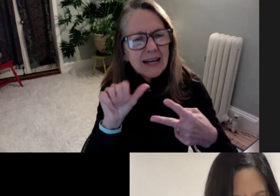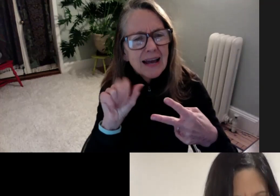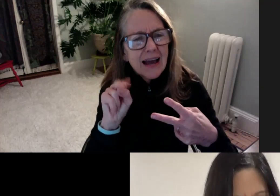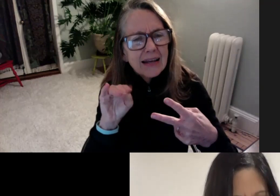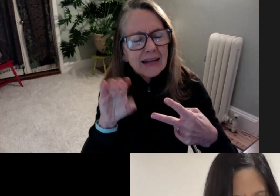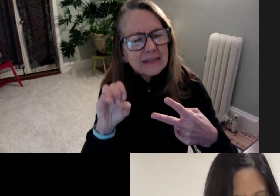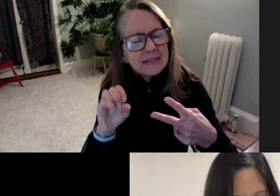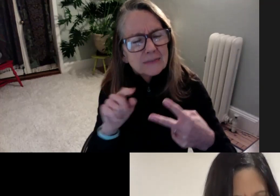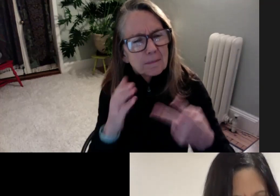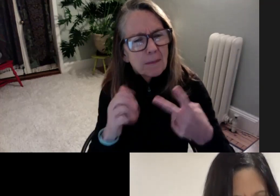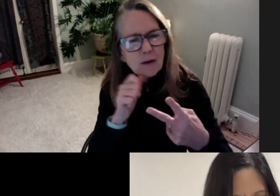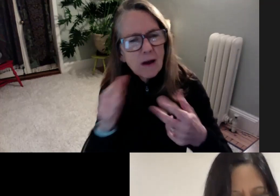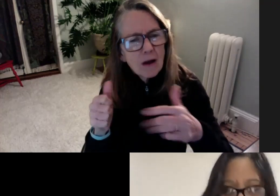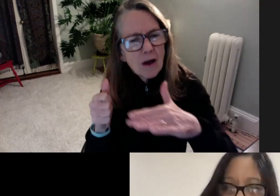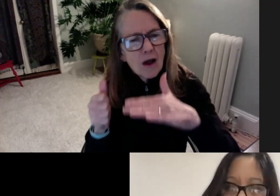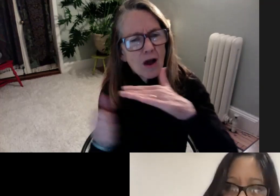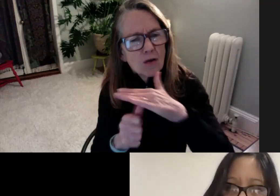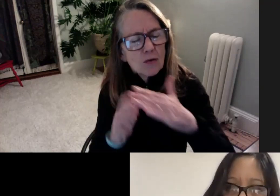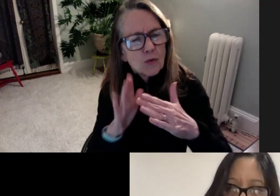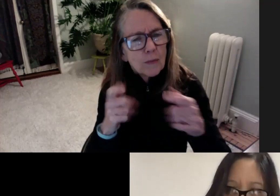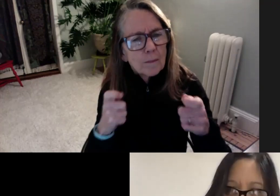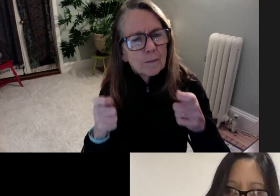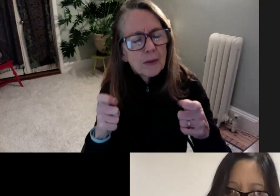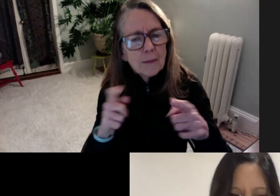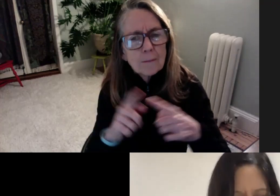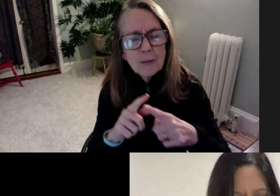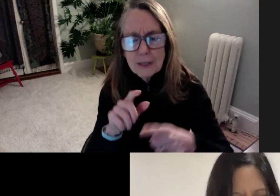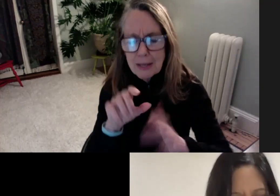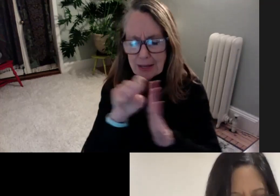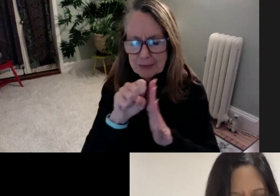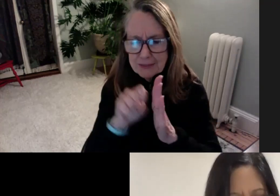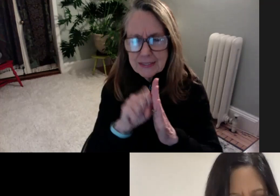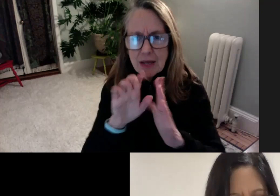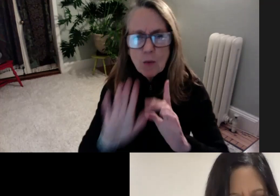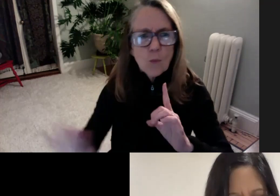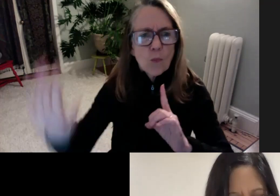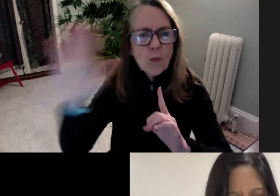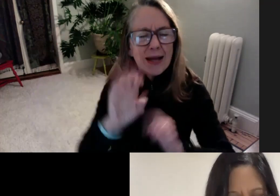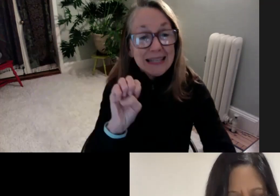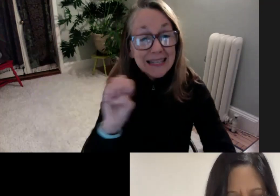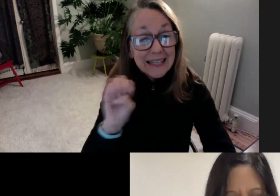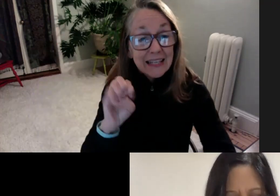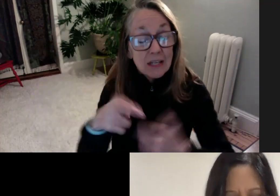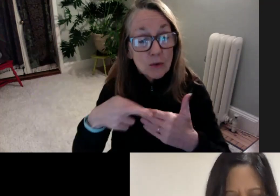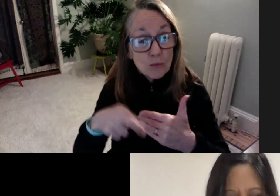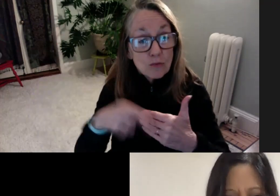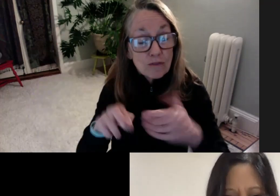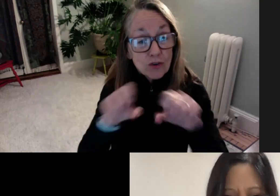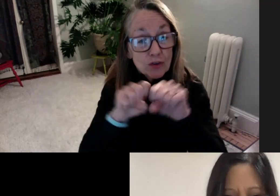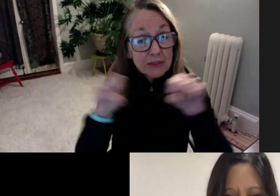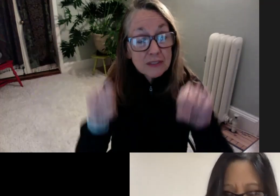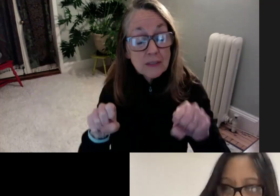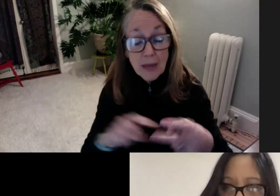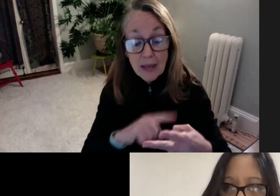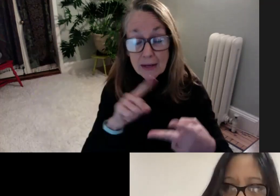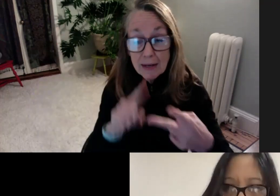was curious about like a statewide e-referral system and also the statewide health information